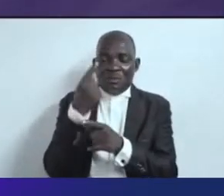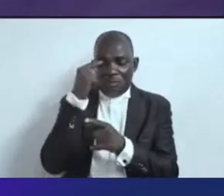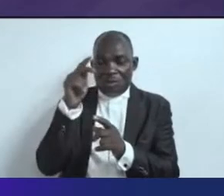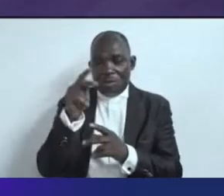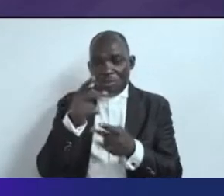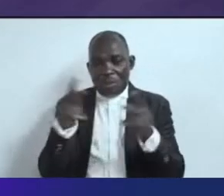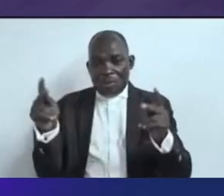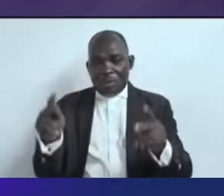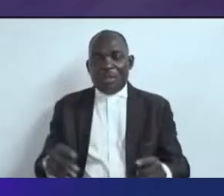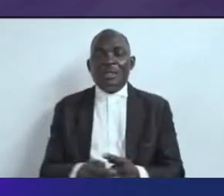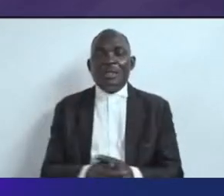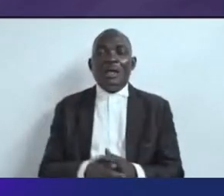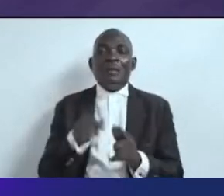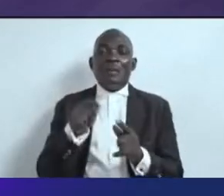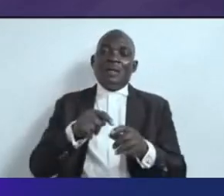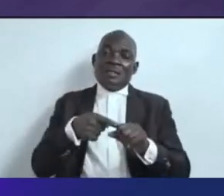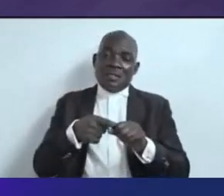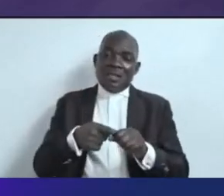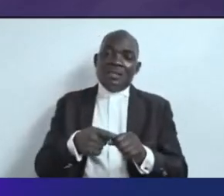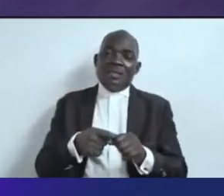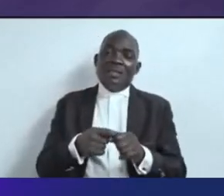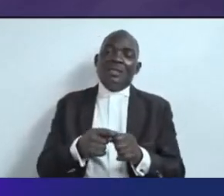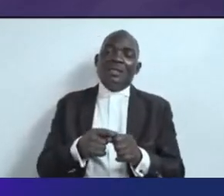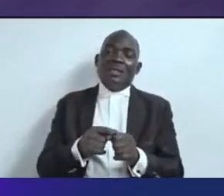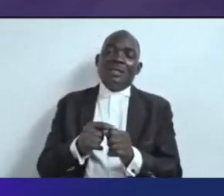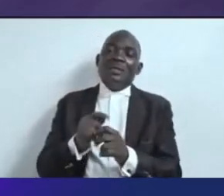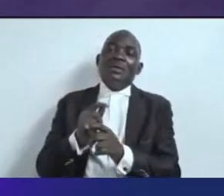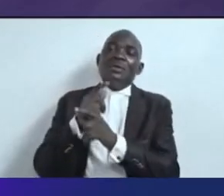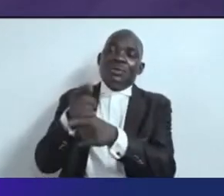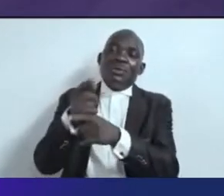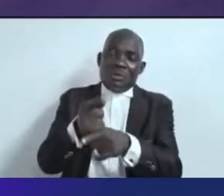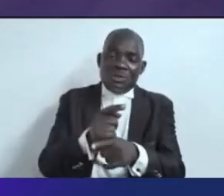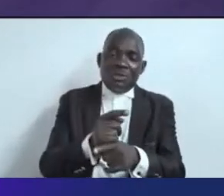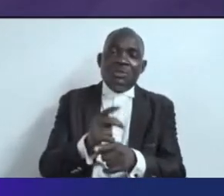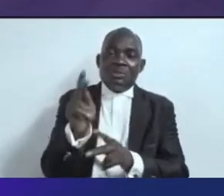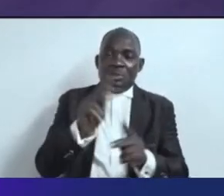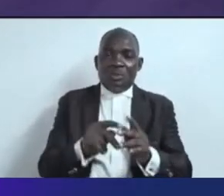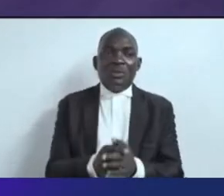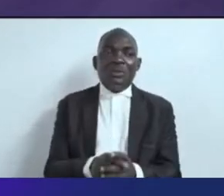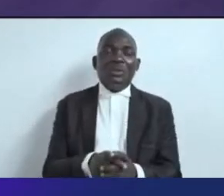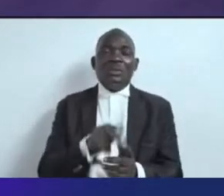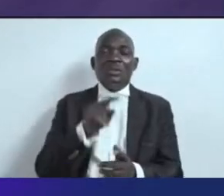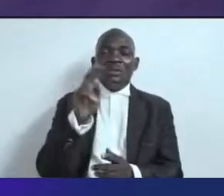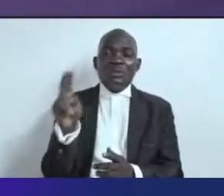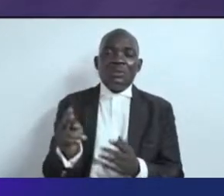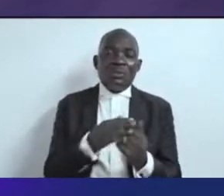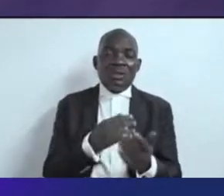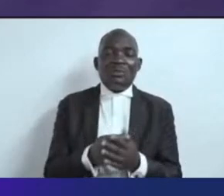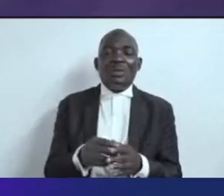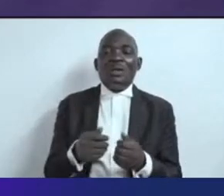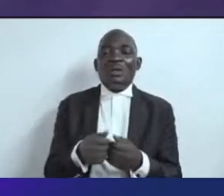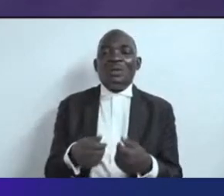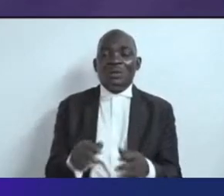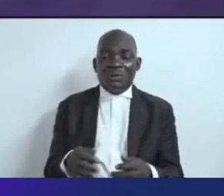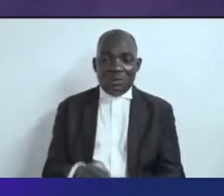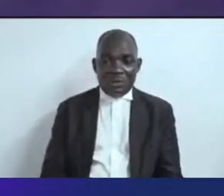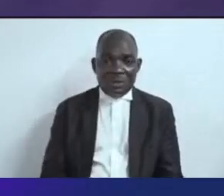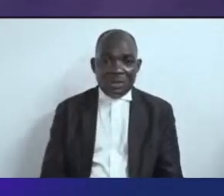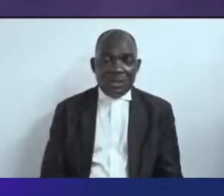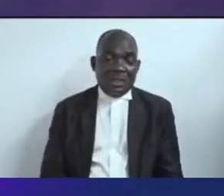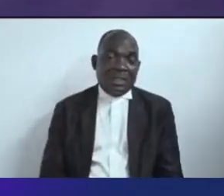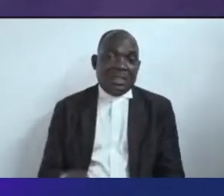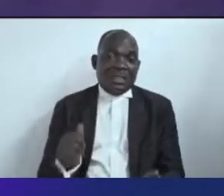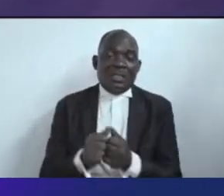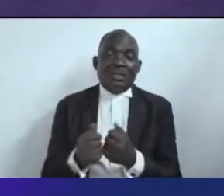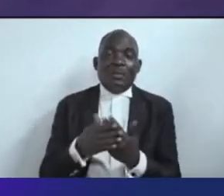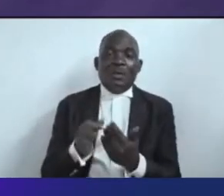public to, in a sense, keep those unutilized liquidity in Bank